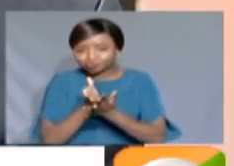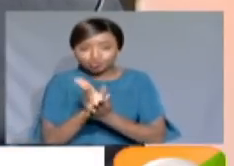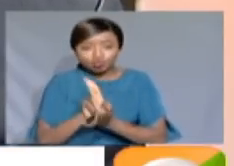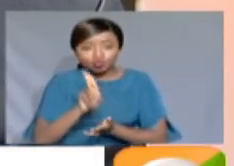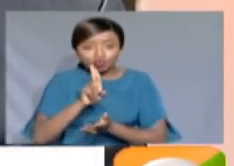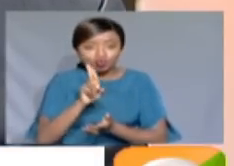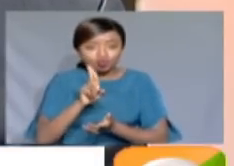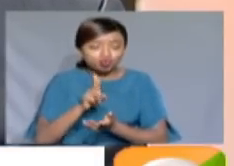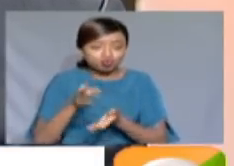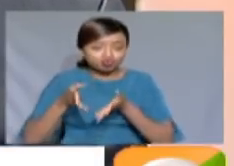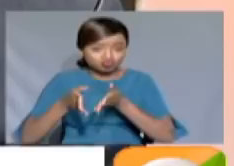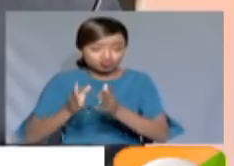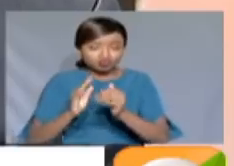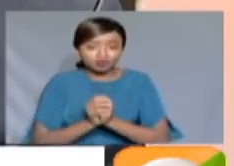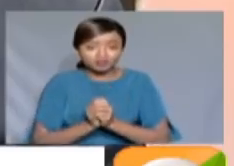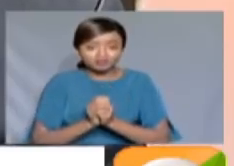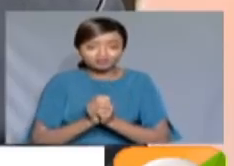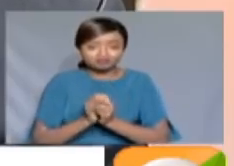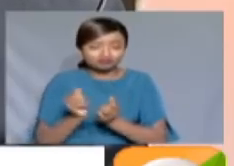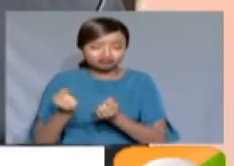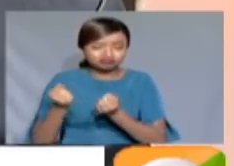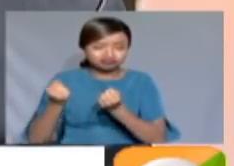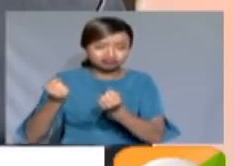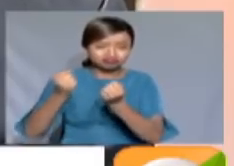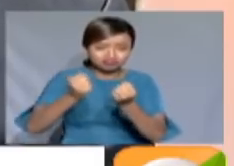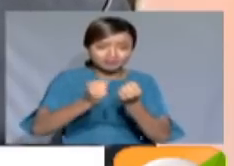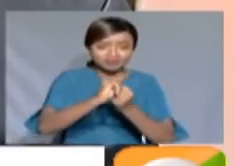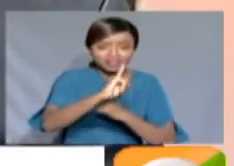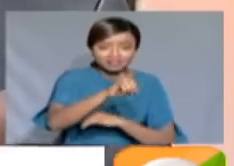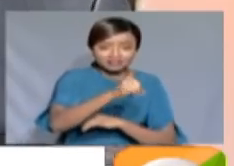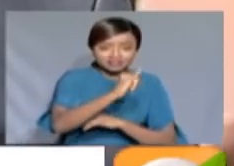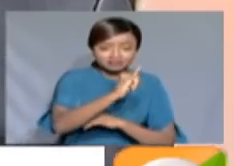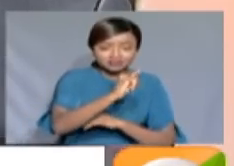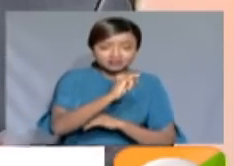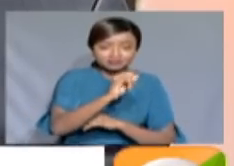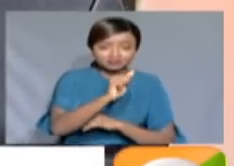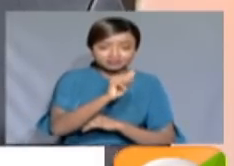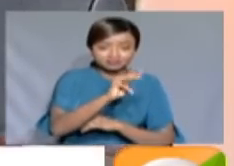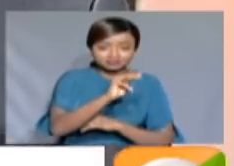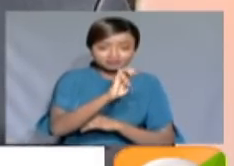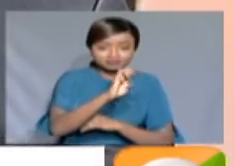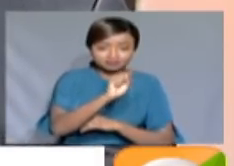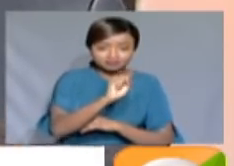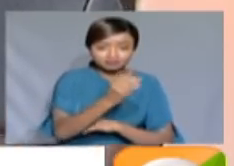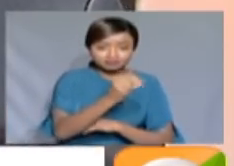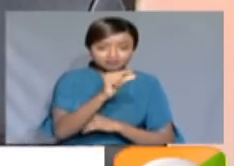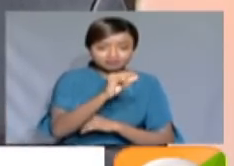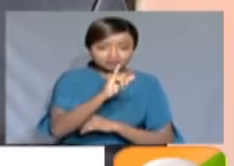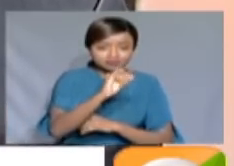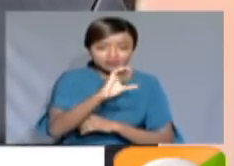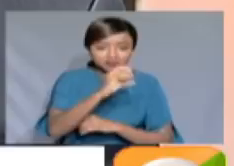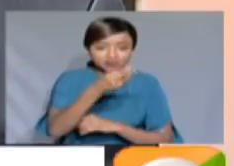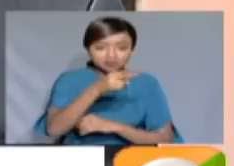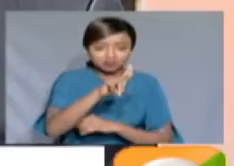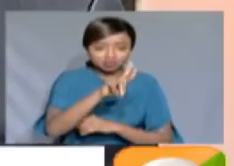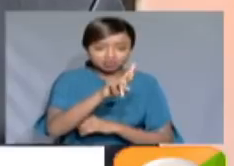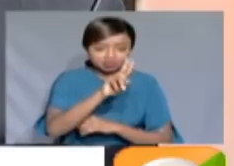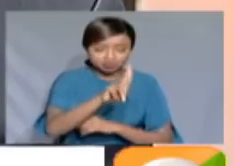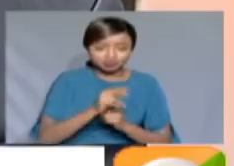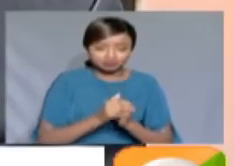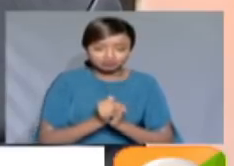Highway, up to James Gichuru. As you can see from James Gichuru moving forward, we have a project that is going on.